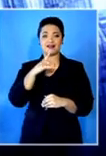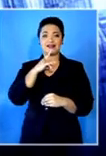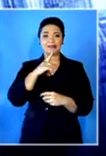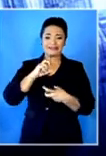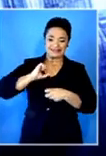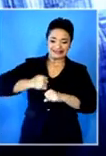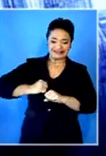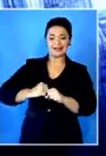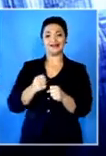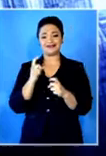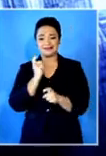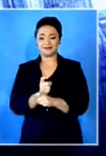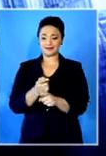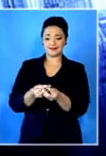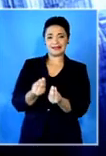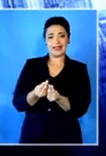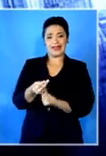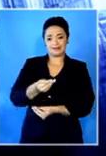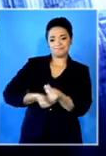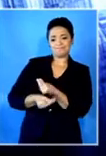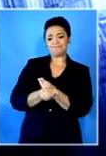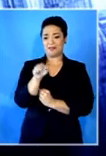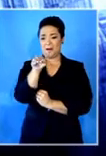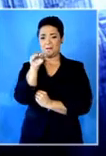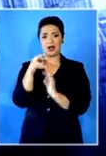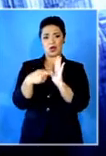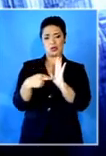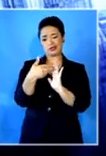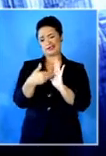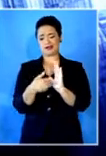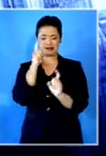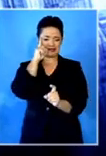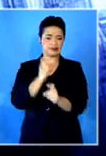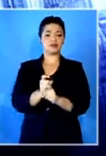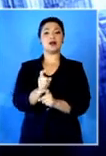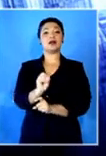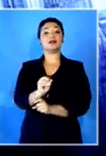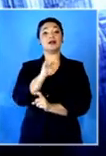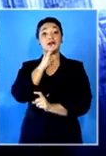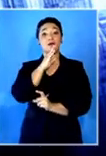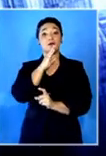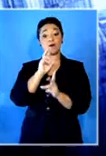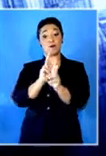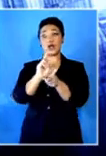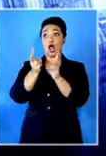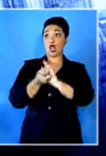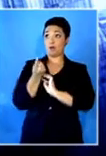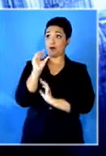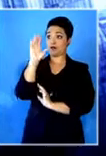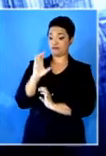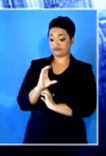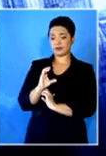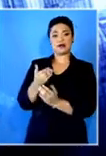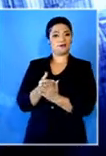to continue to function. It's to do with our banking regulations as well, which means that the extension of loans to small businesses when they may